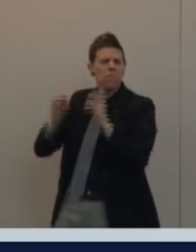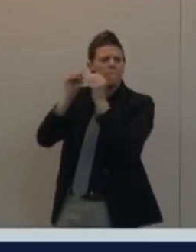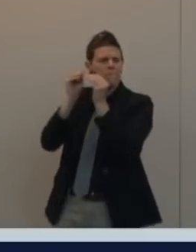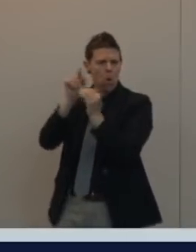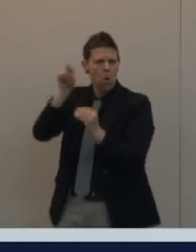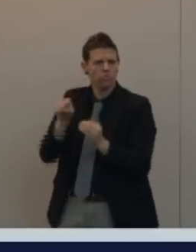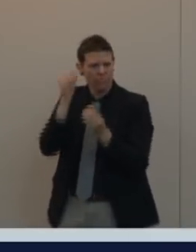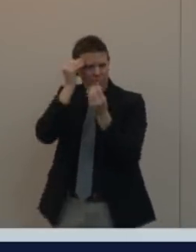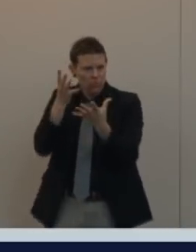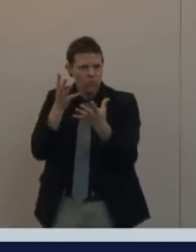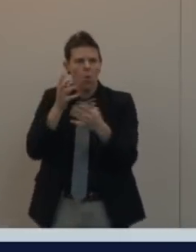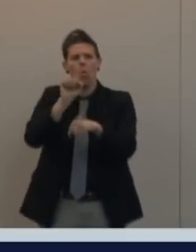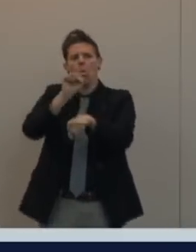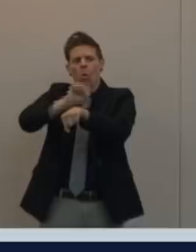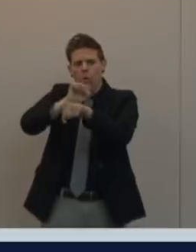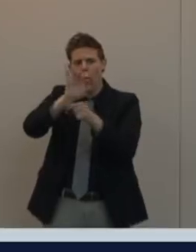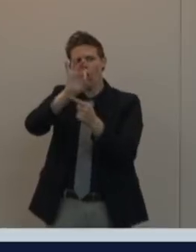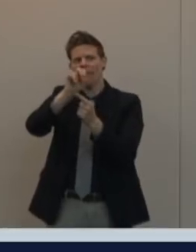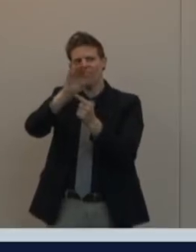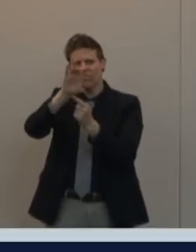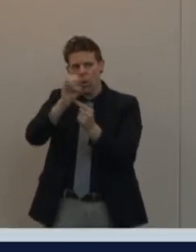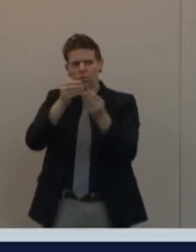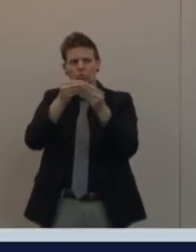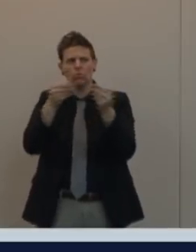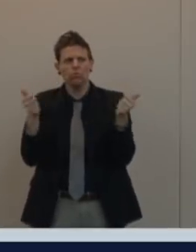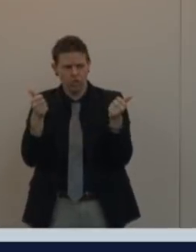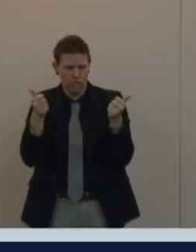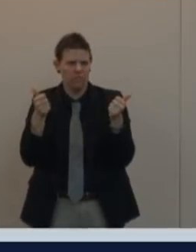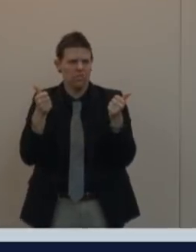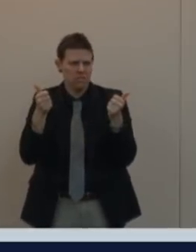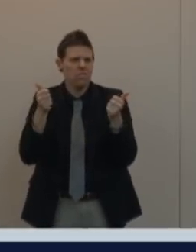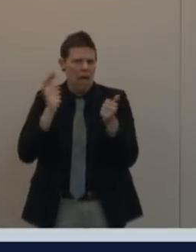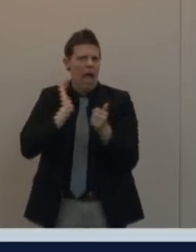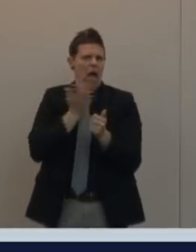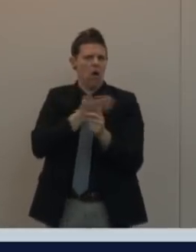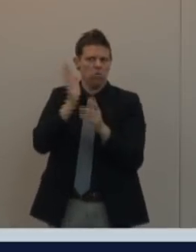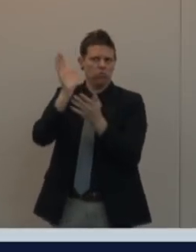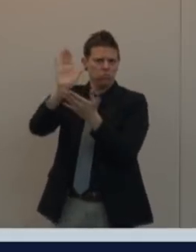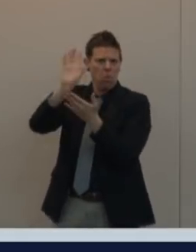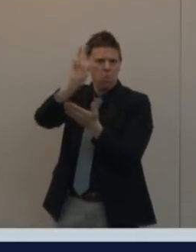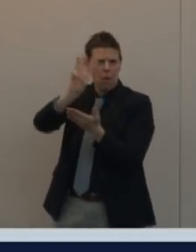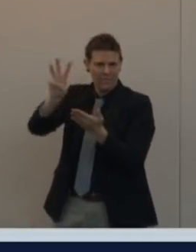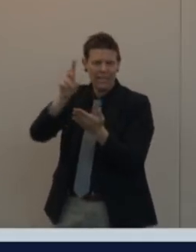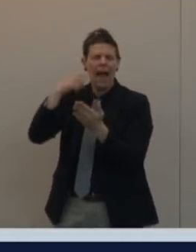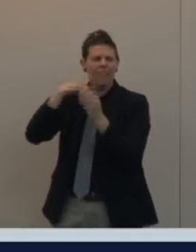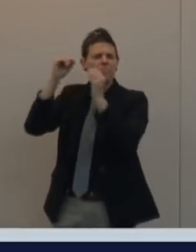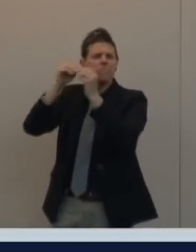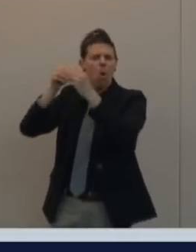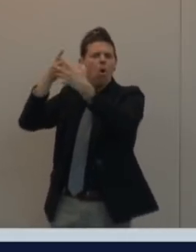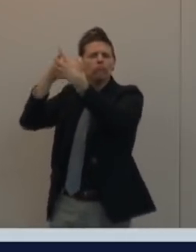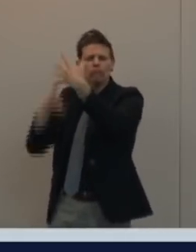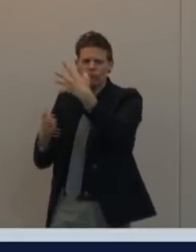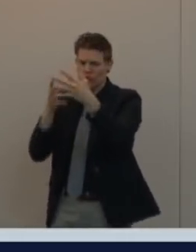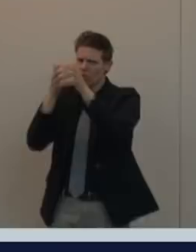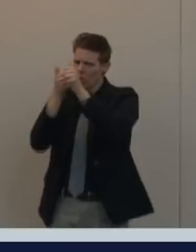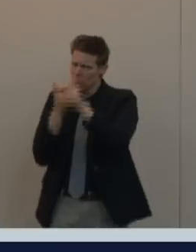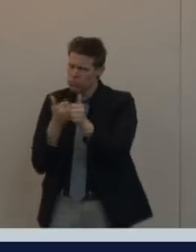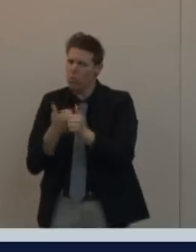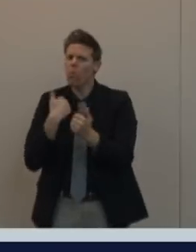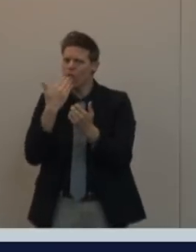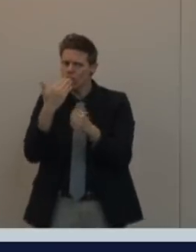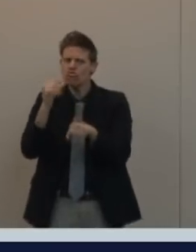Workforce Solutions from our overall website, where we're trying to, and we're doing, I think, an effective job, making sure